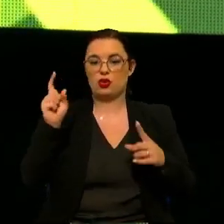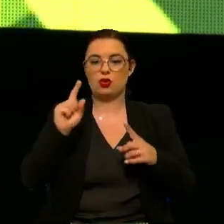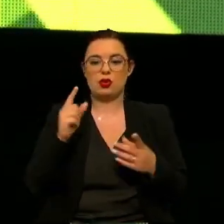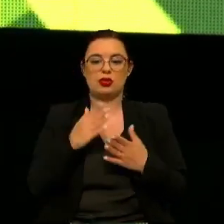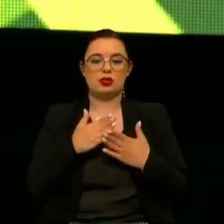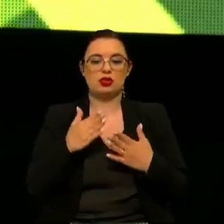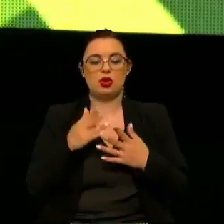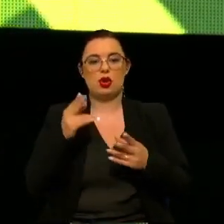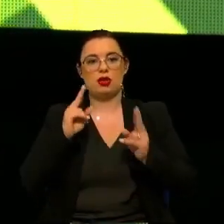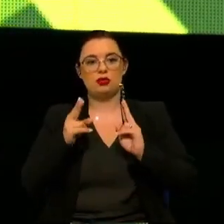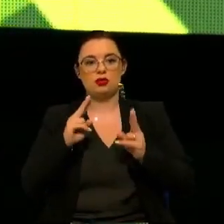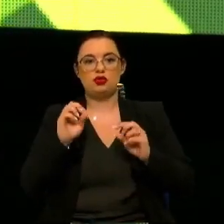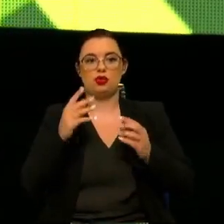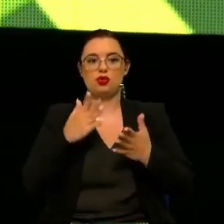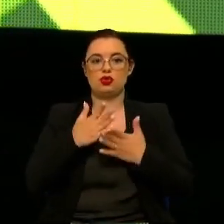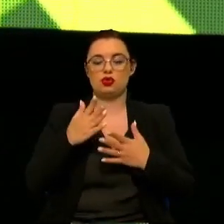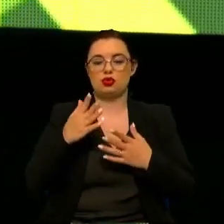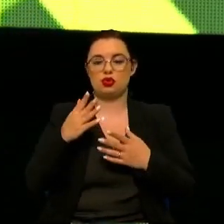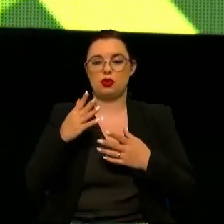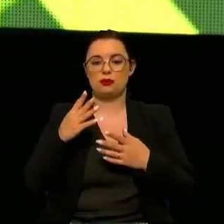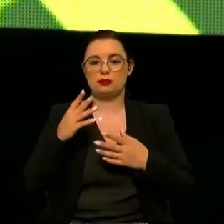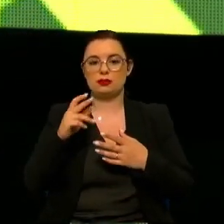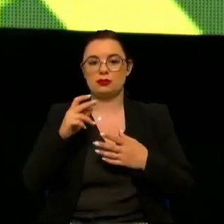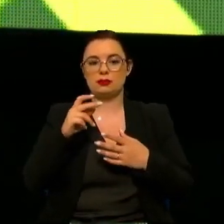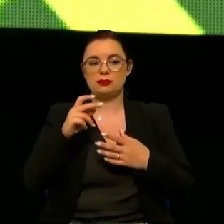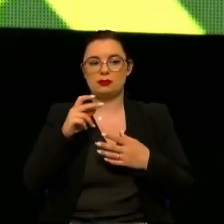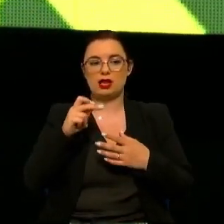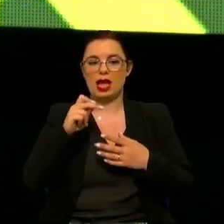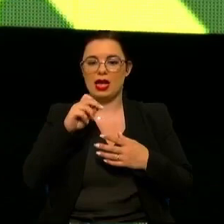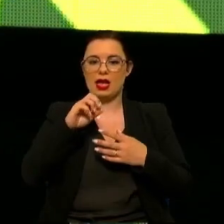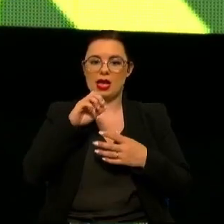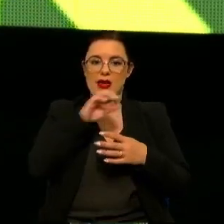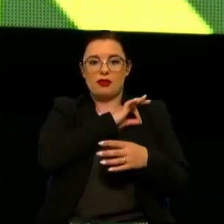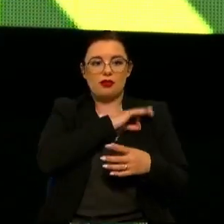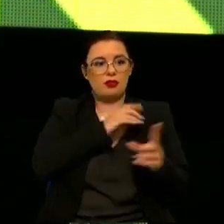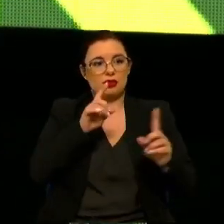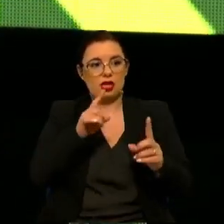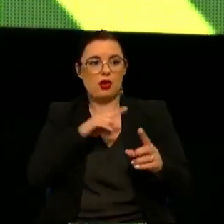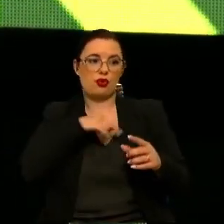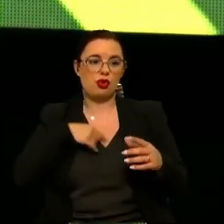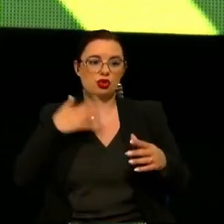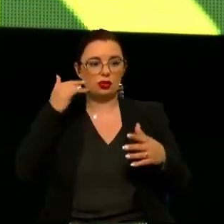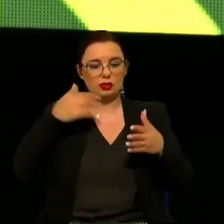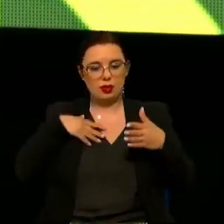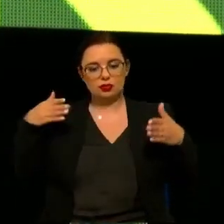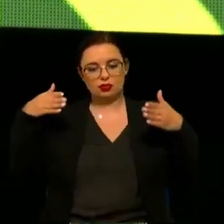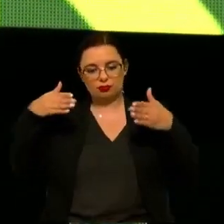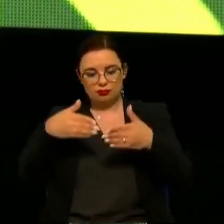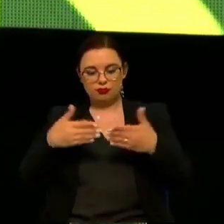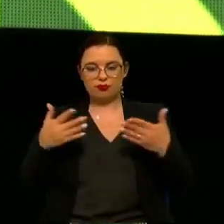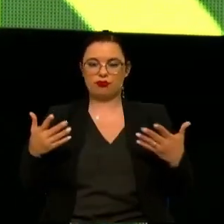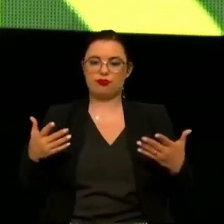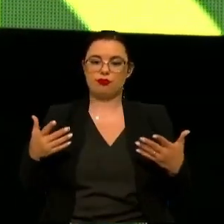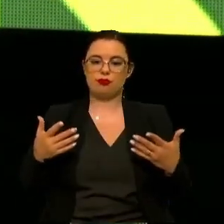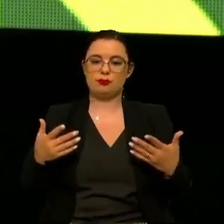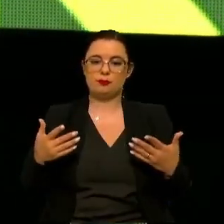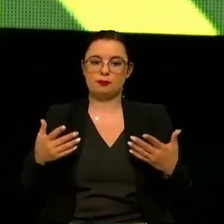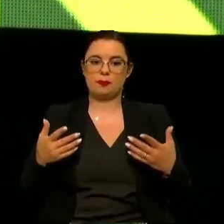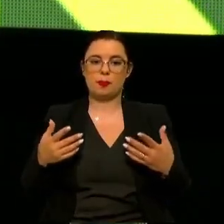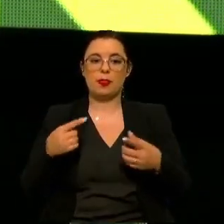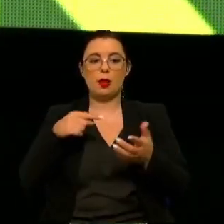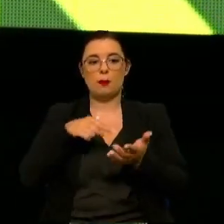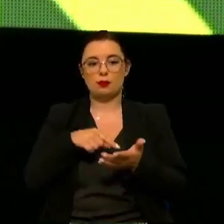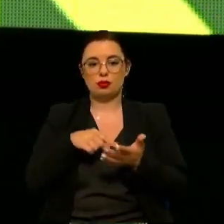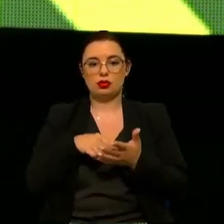it's not only something of the state of the academy and others.